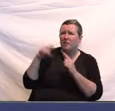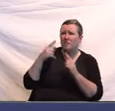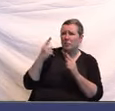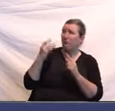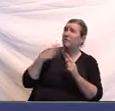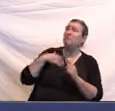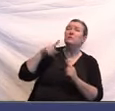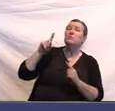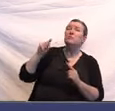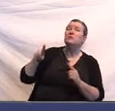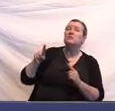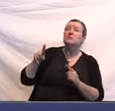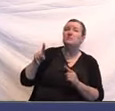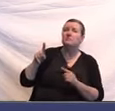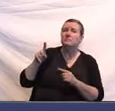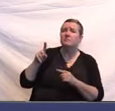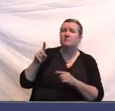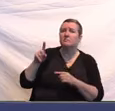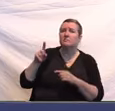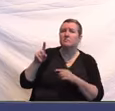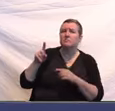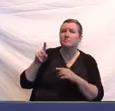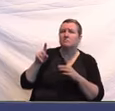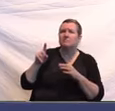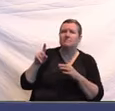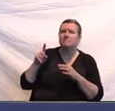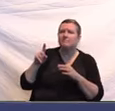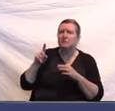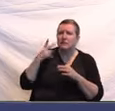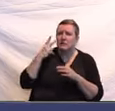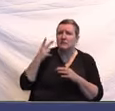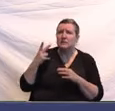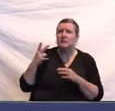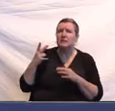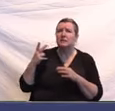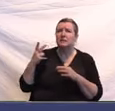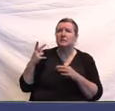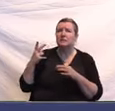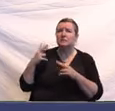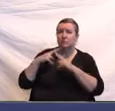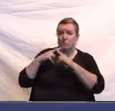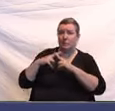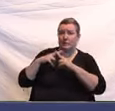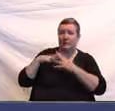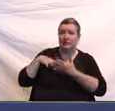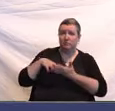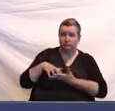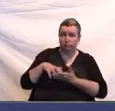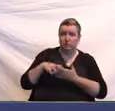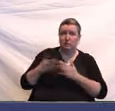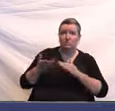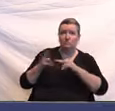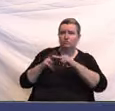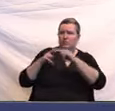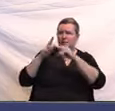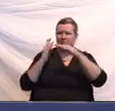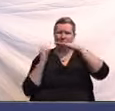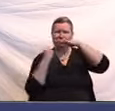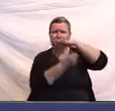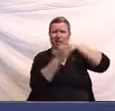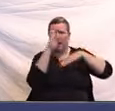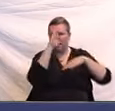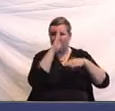touched on was whether you're seeing evidence of waning immunity in the increase in hospitalizations. In other words, are more fully vaccinated people